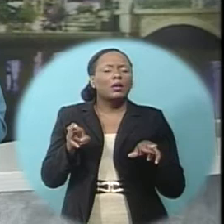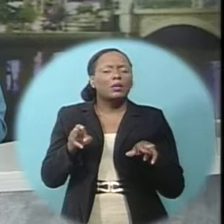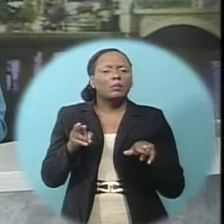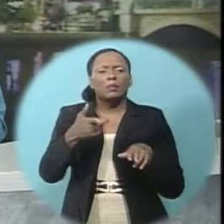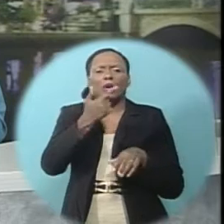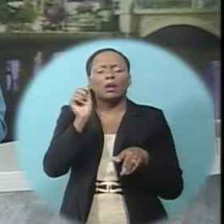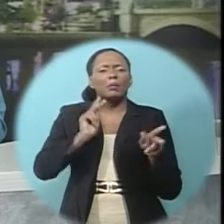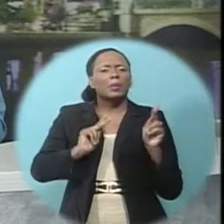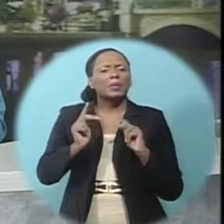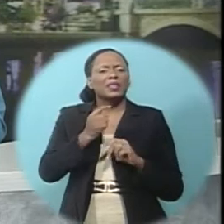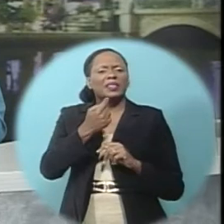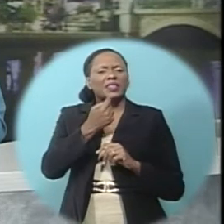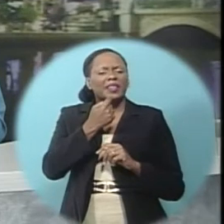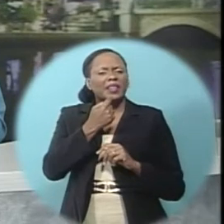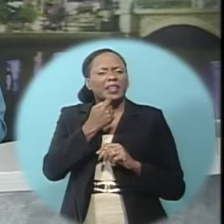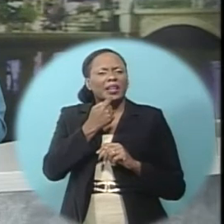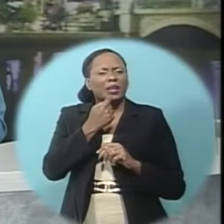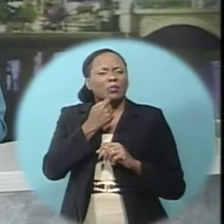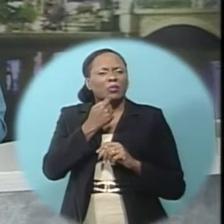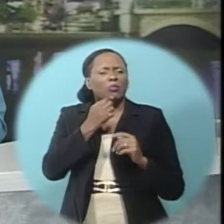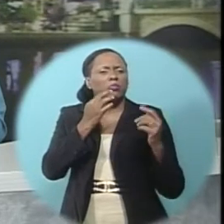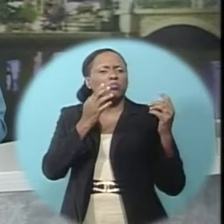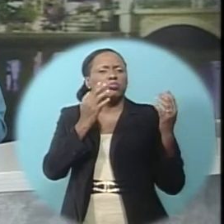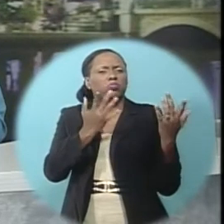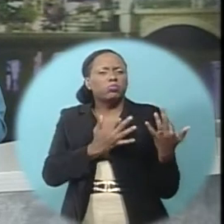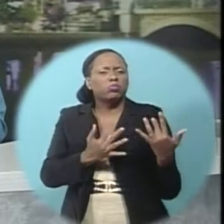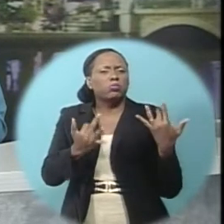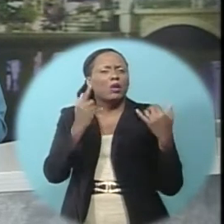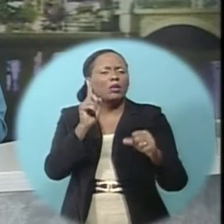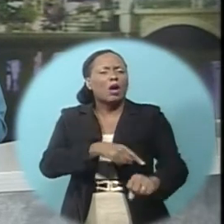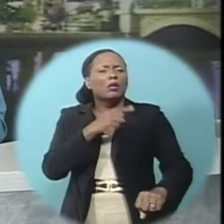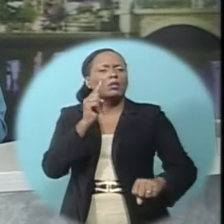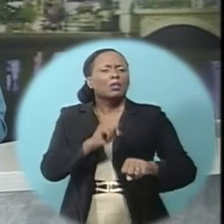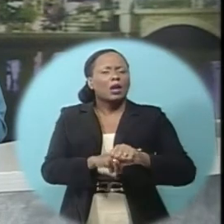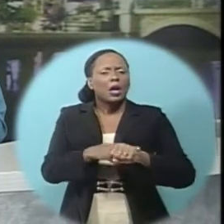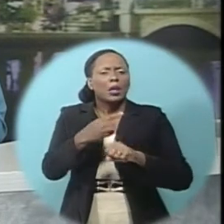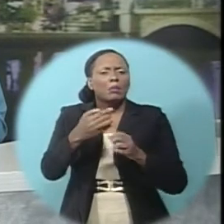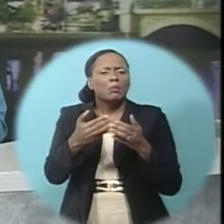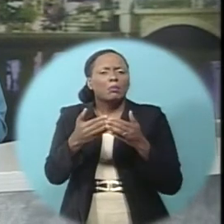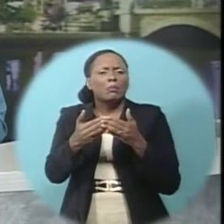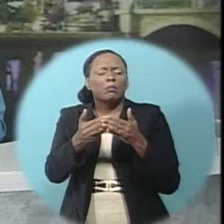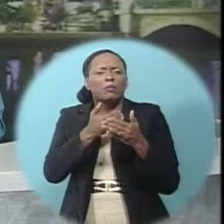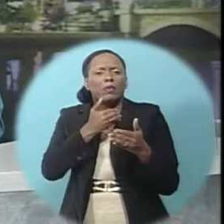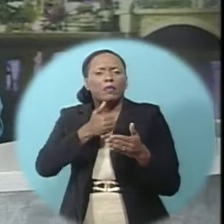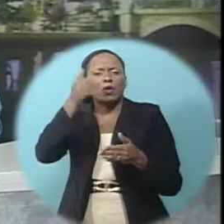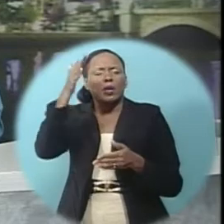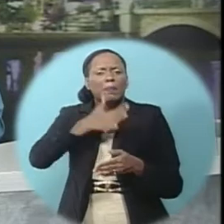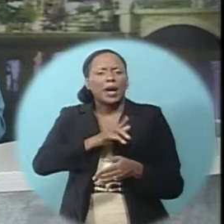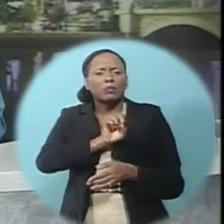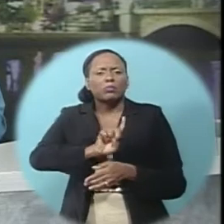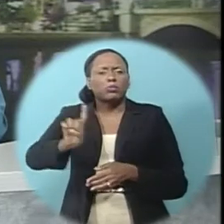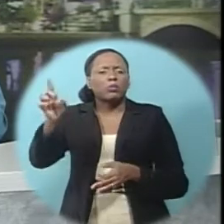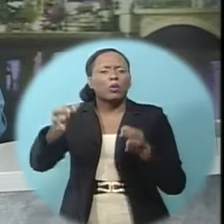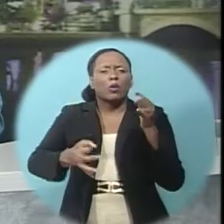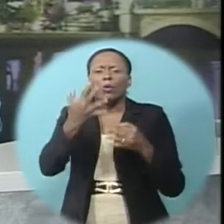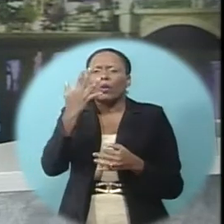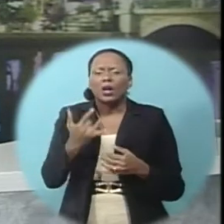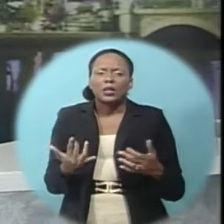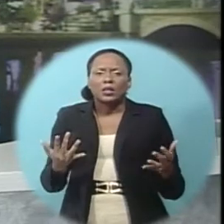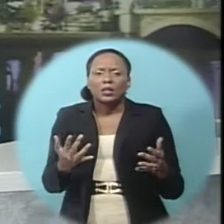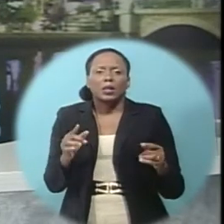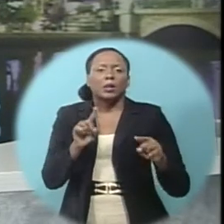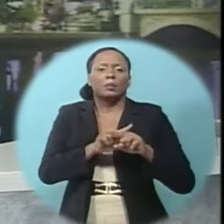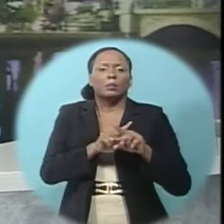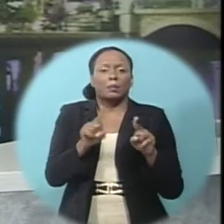has responded to suggestions that it took long in bringing this matter before the court. In a release, Assistant Commissioner of Police